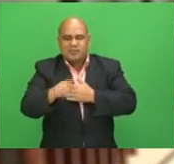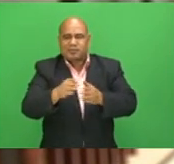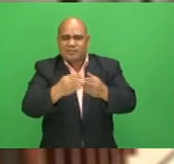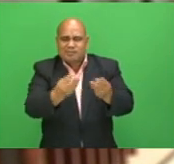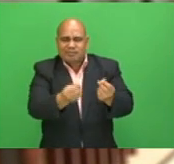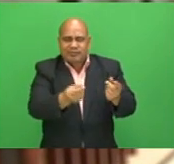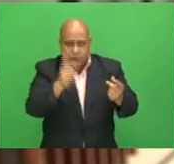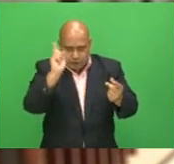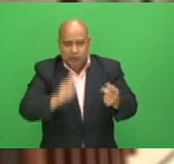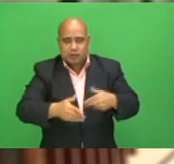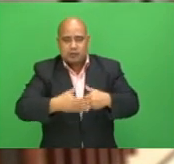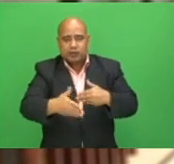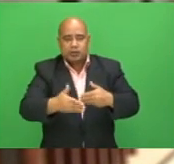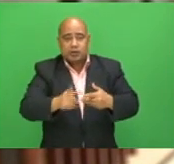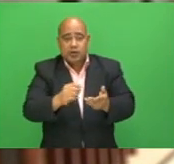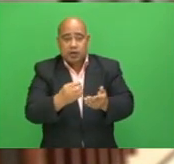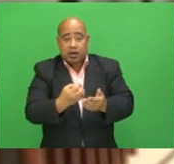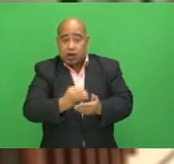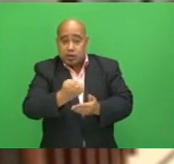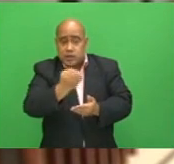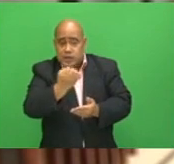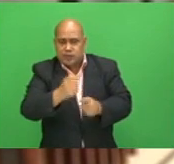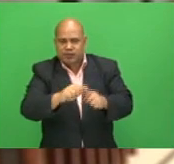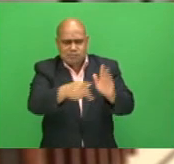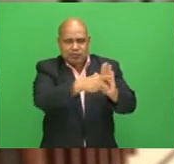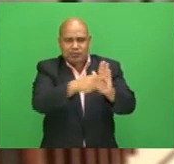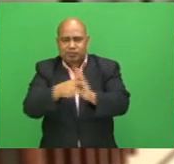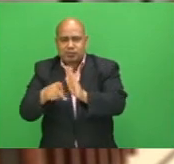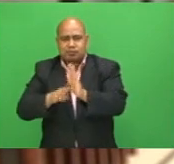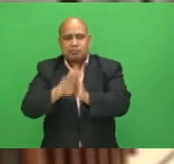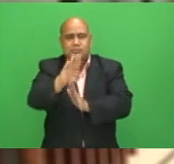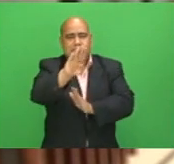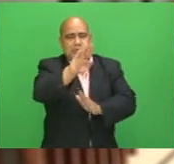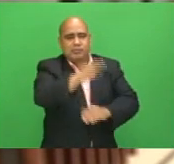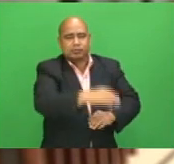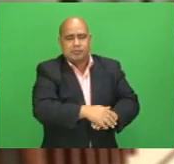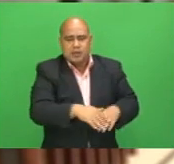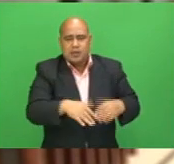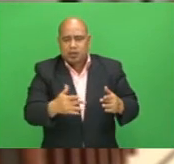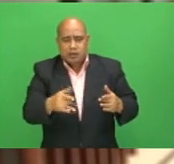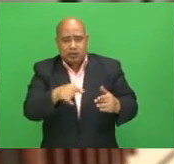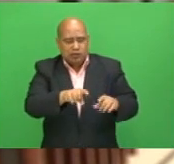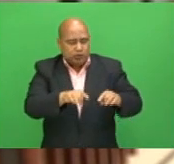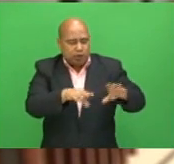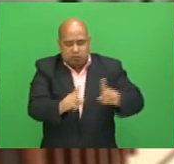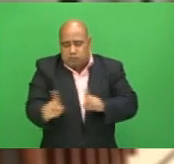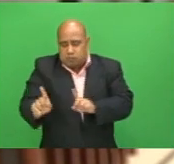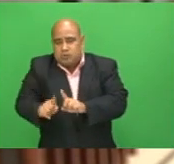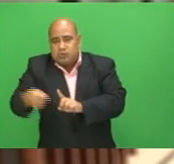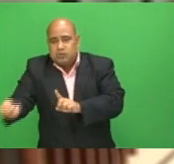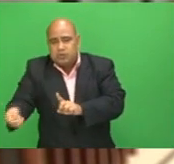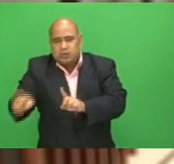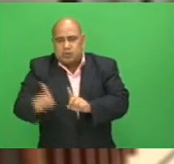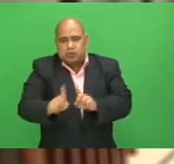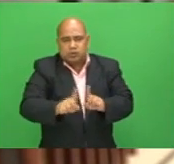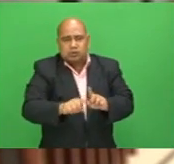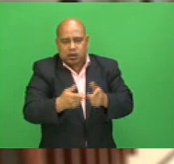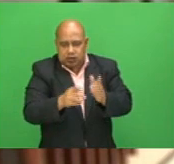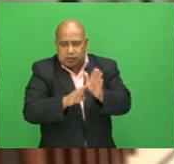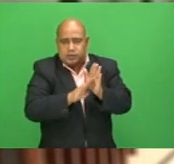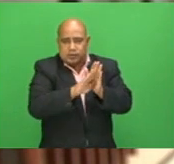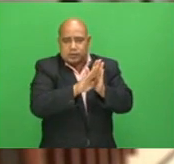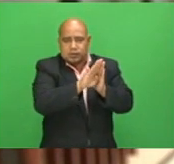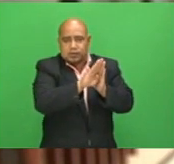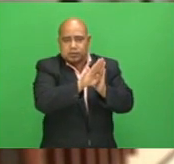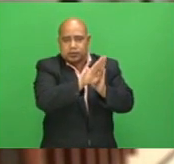boosted stock prices. Closer to home, Australian employment is continuing to pick up gradually after the huge